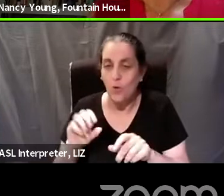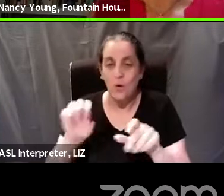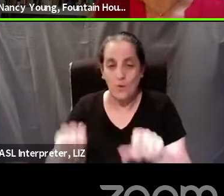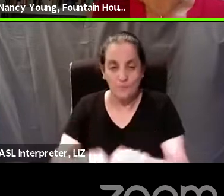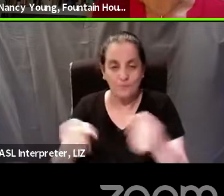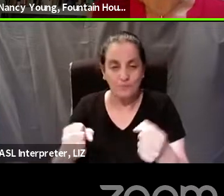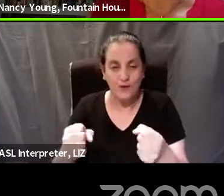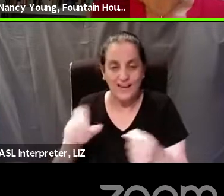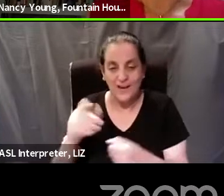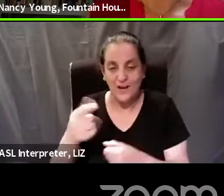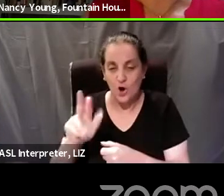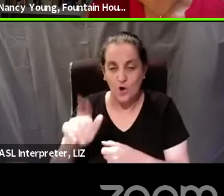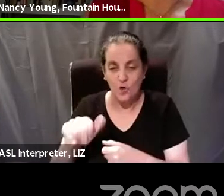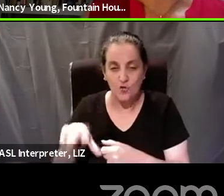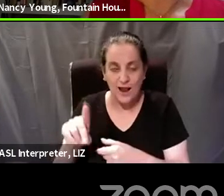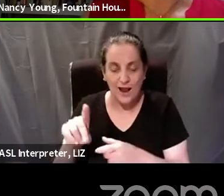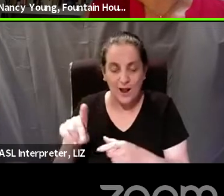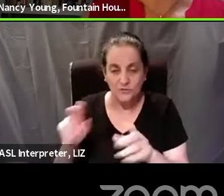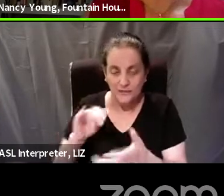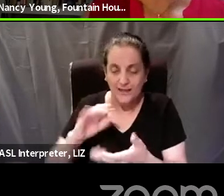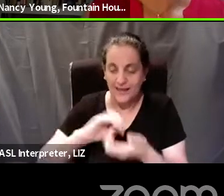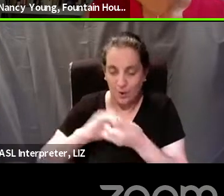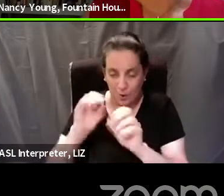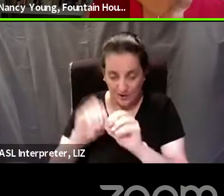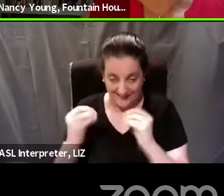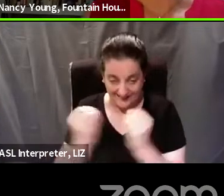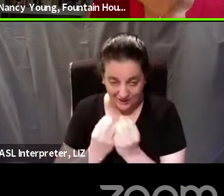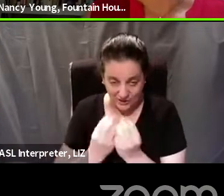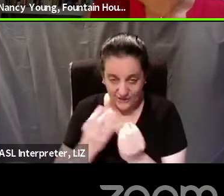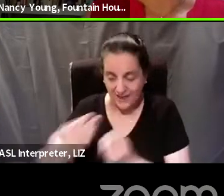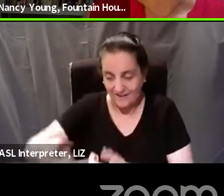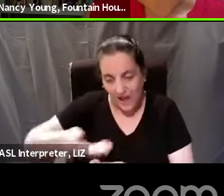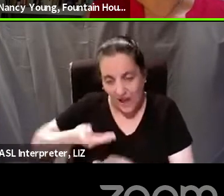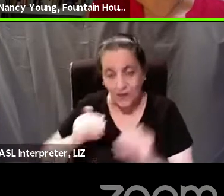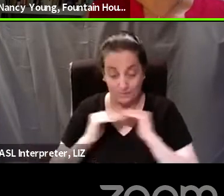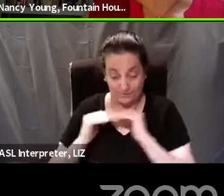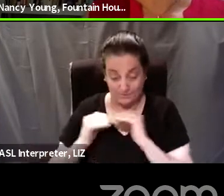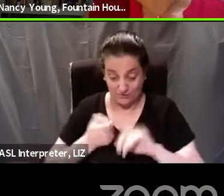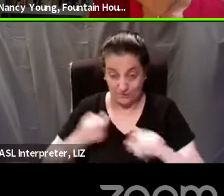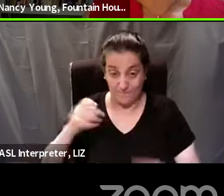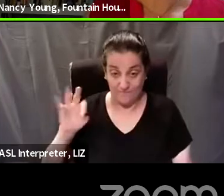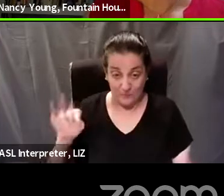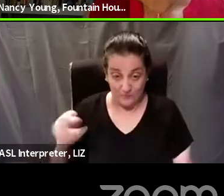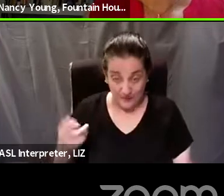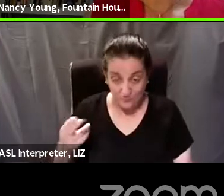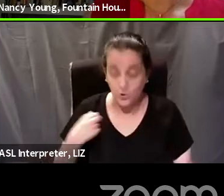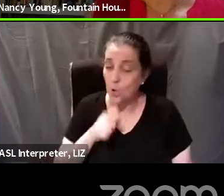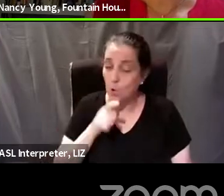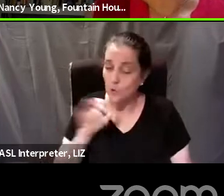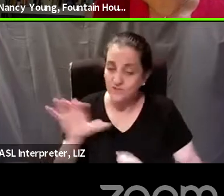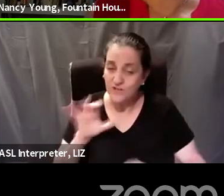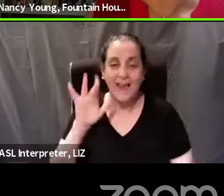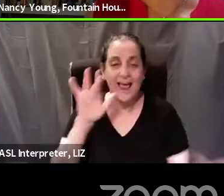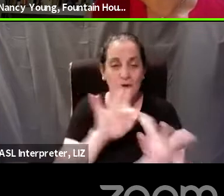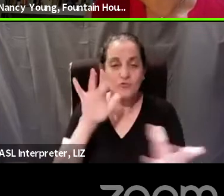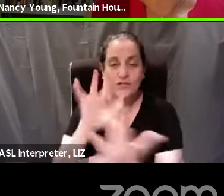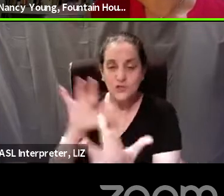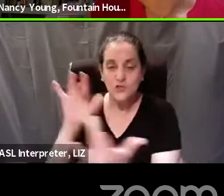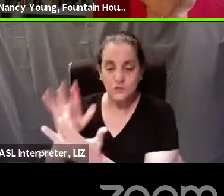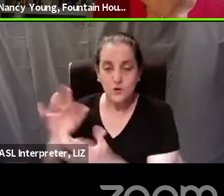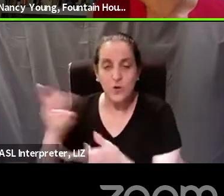and they've hired peers from Fountain House to work with them and do the street outreach. But we also had a